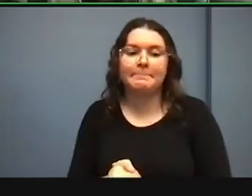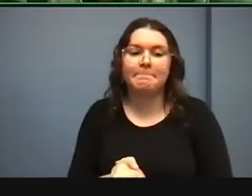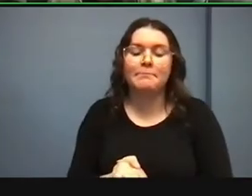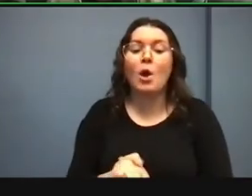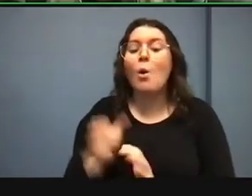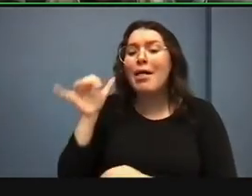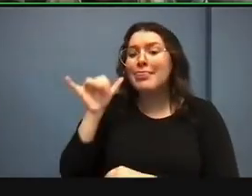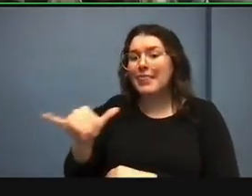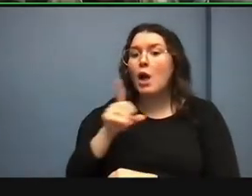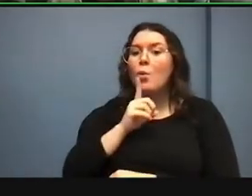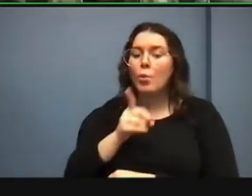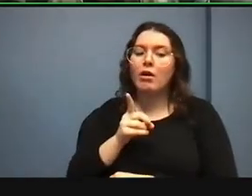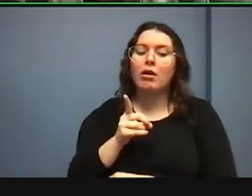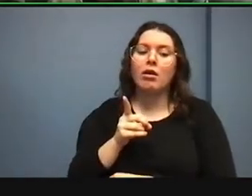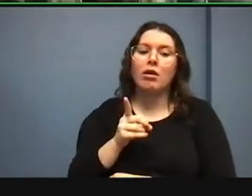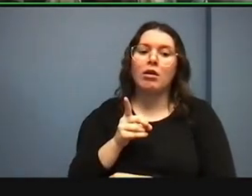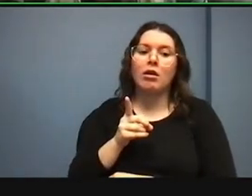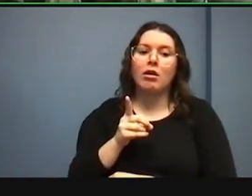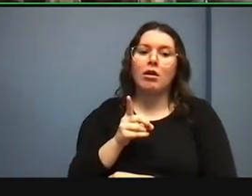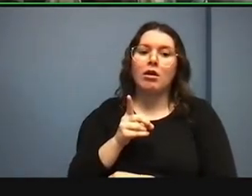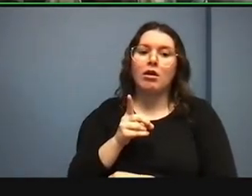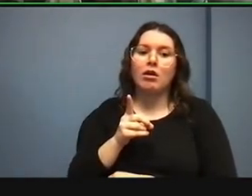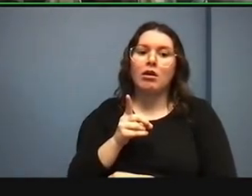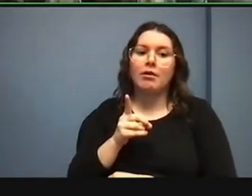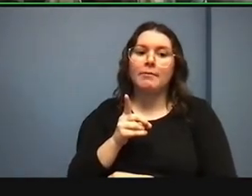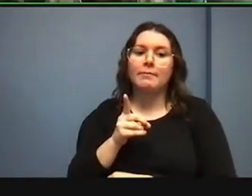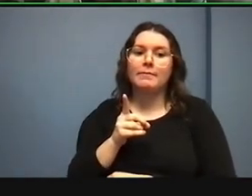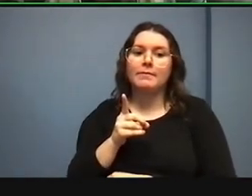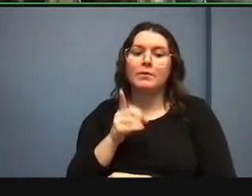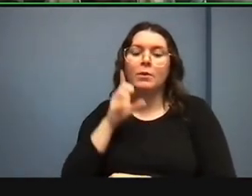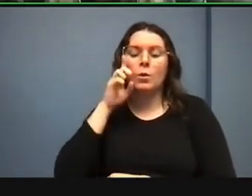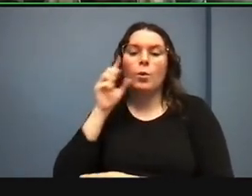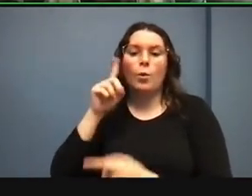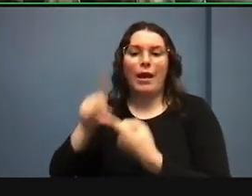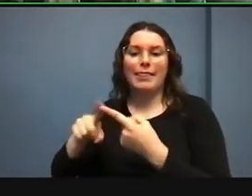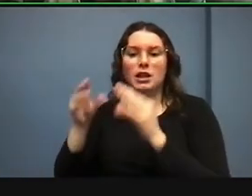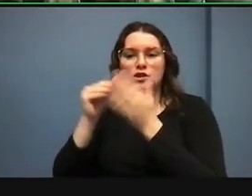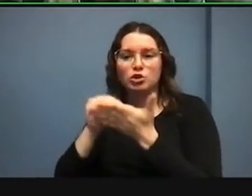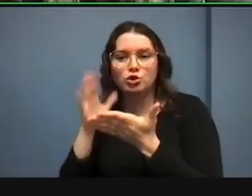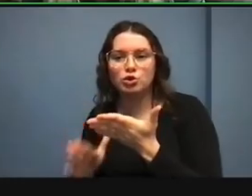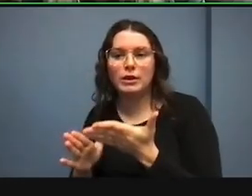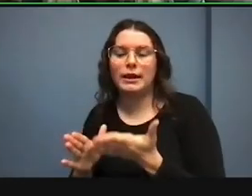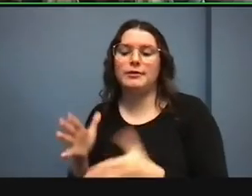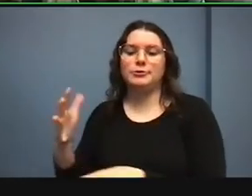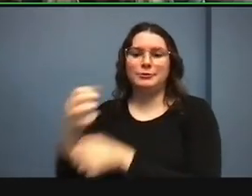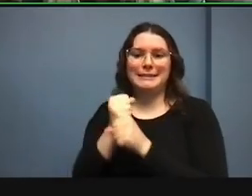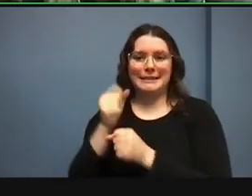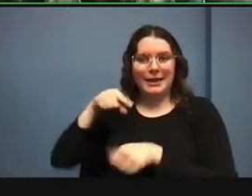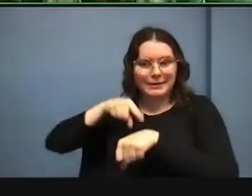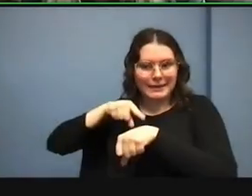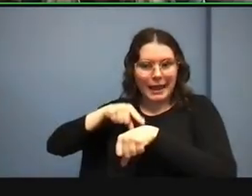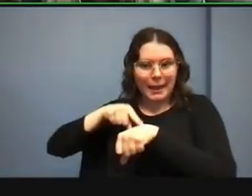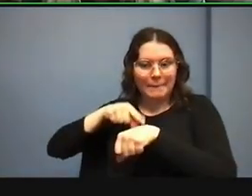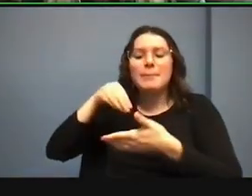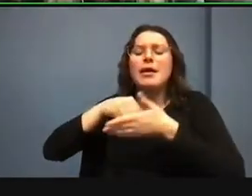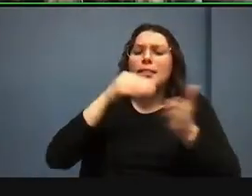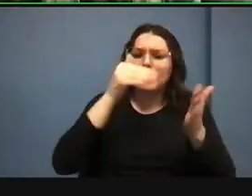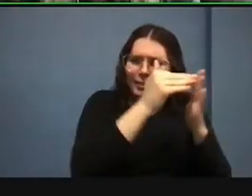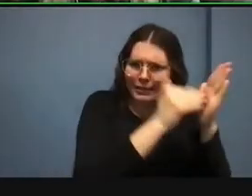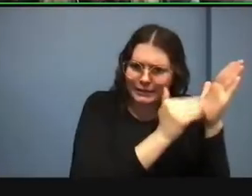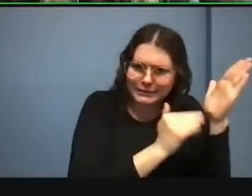that is going to correspond to when that student is receiving that time, and that's going to be listed in their